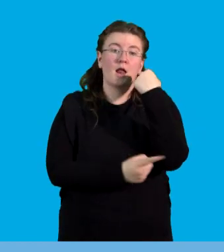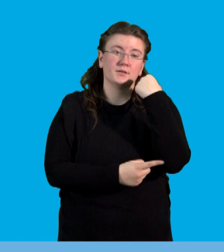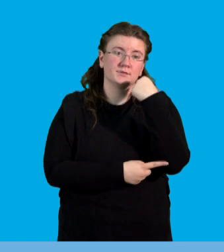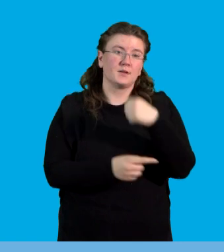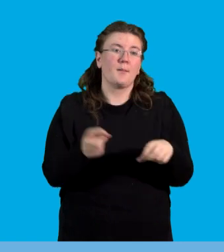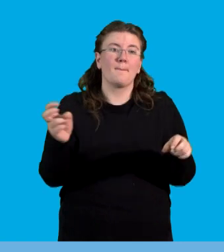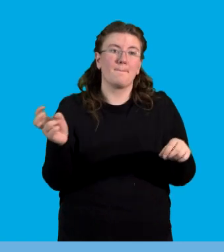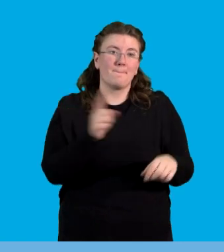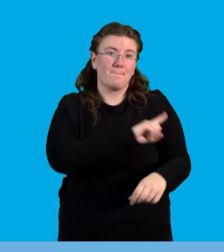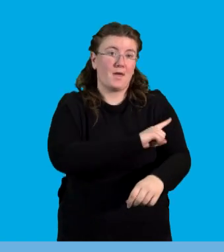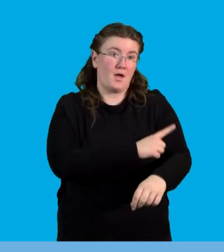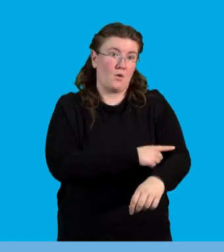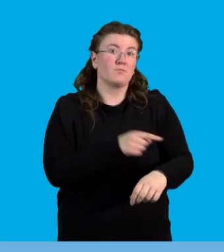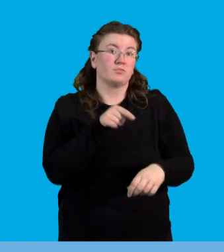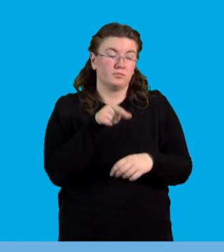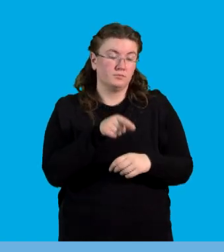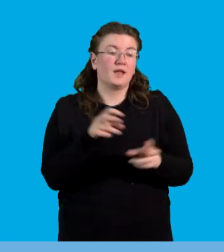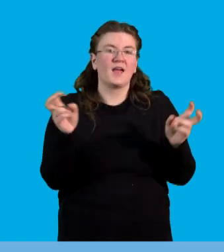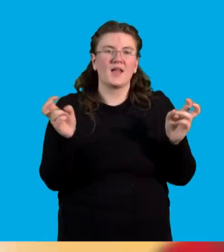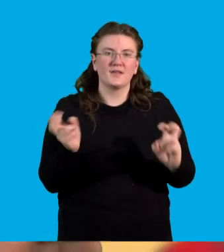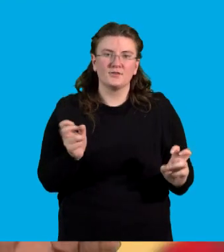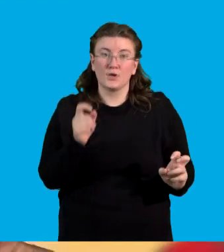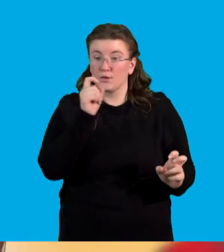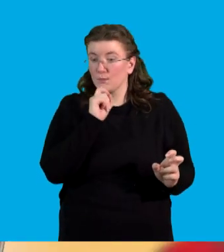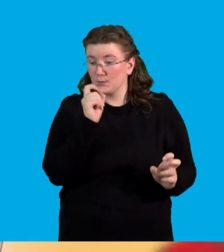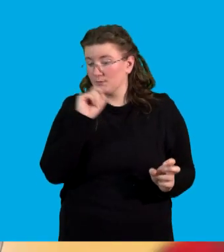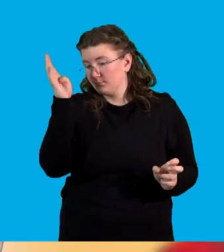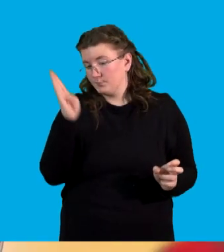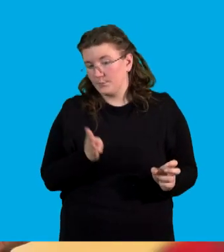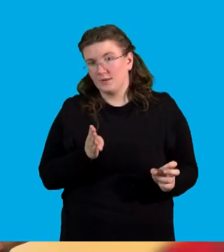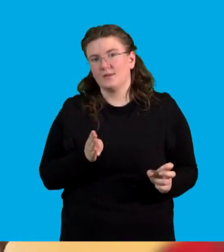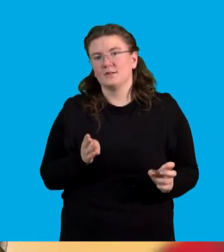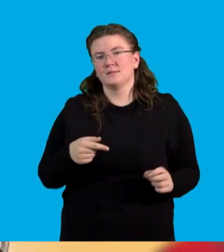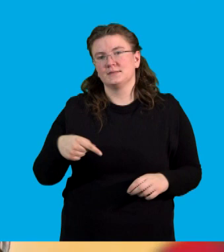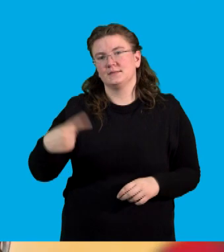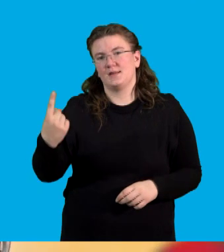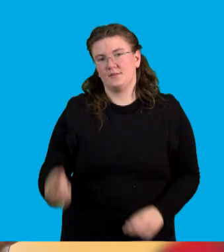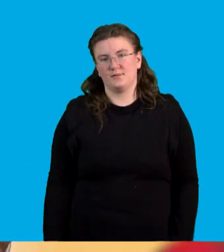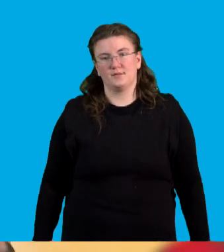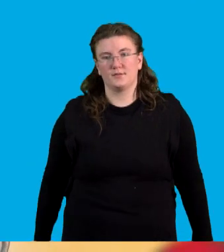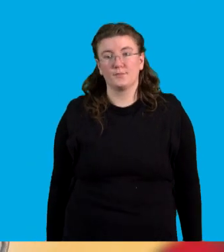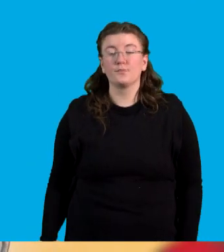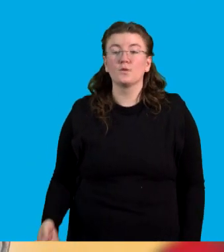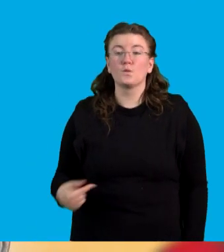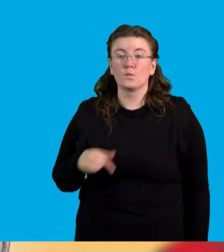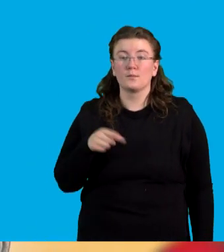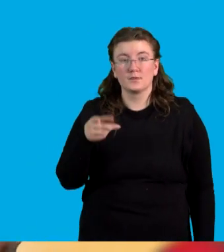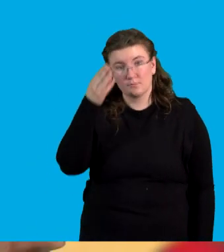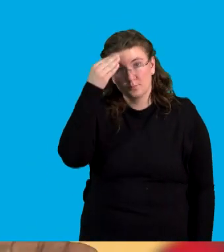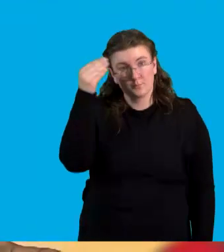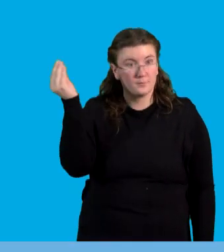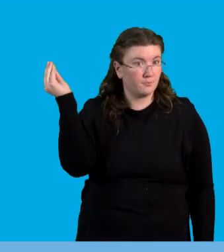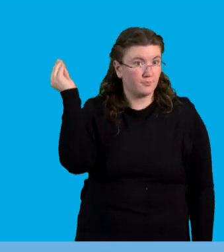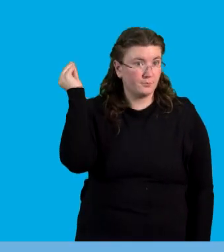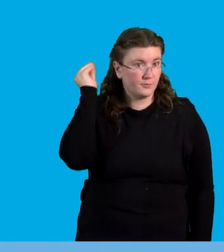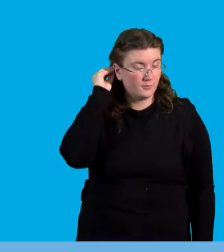Remember, we can say power, it is the amount of energy used per second as well. Now, whenever you think back of this lesson, these are the